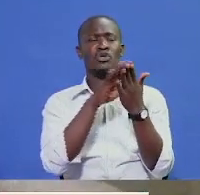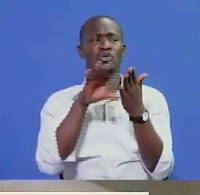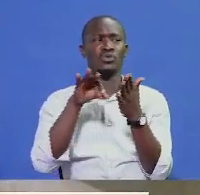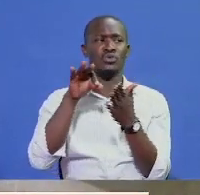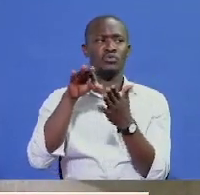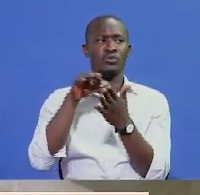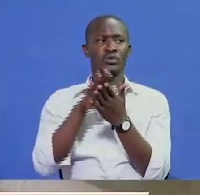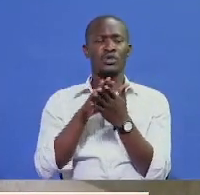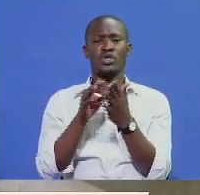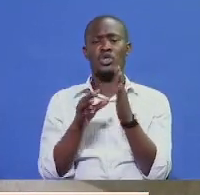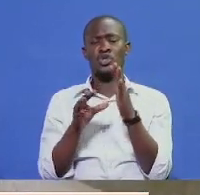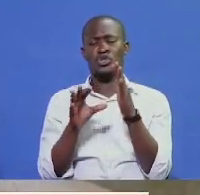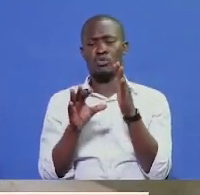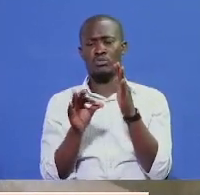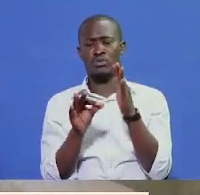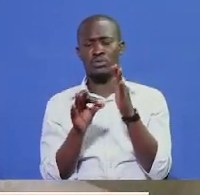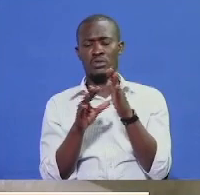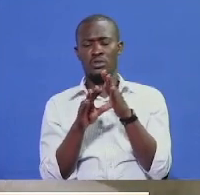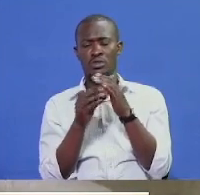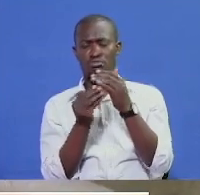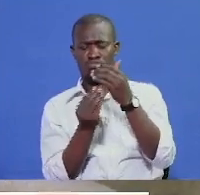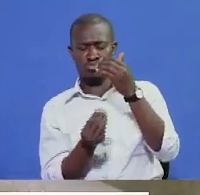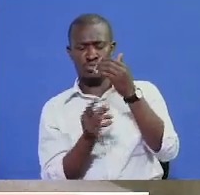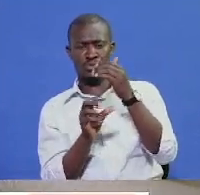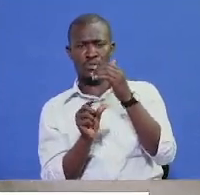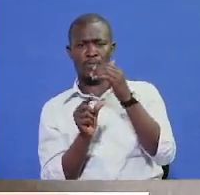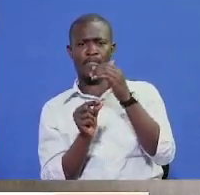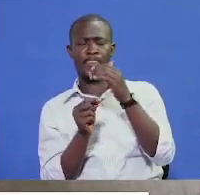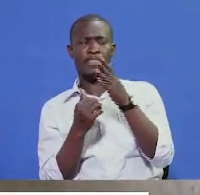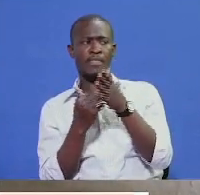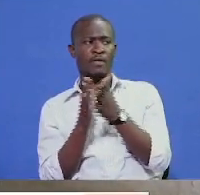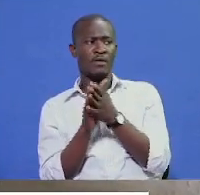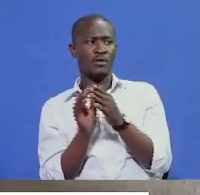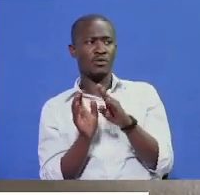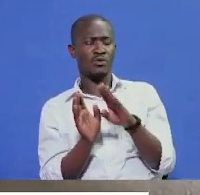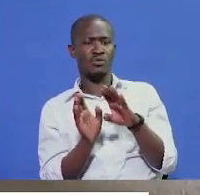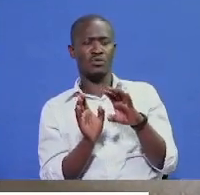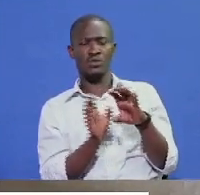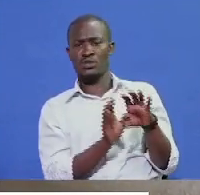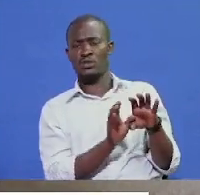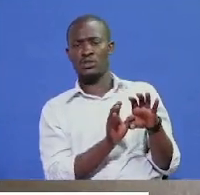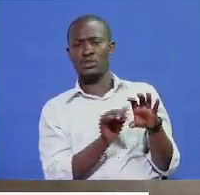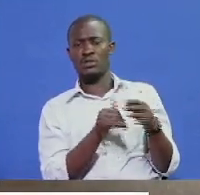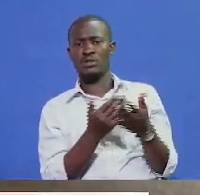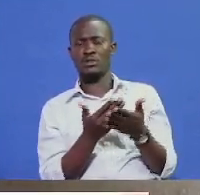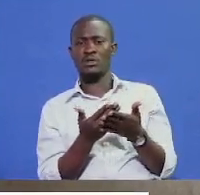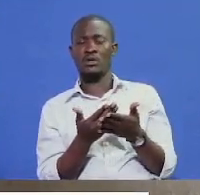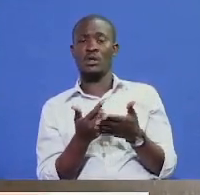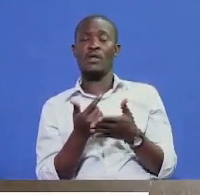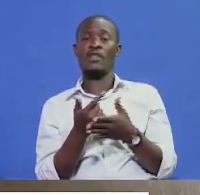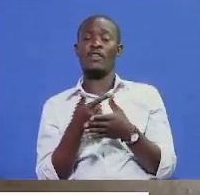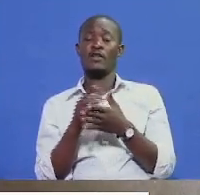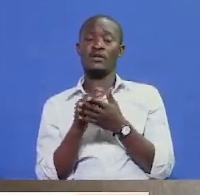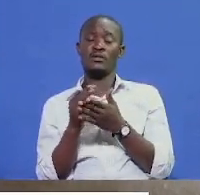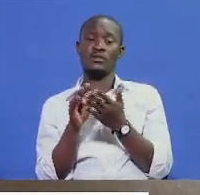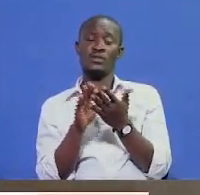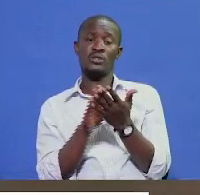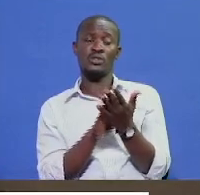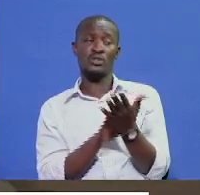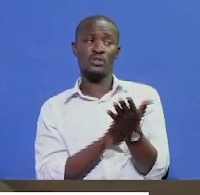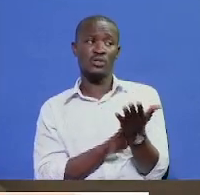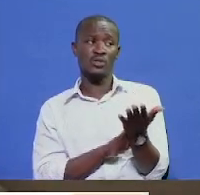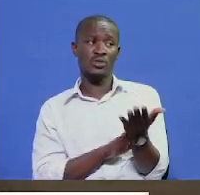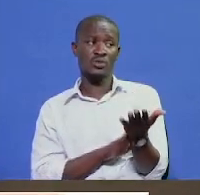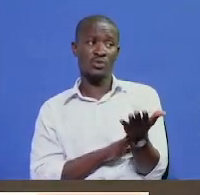stem, you pinch the base. When you pinch the base, you release the suction. And then slowly,